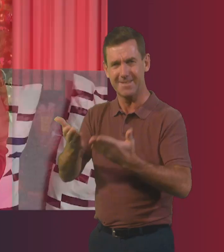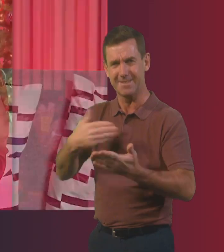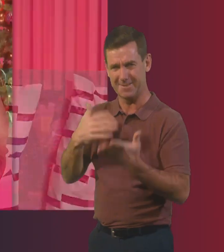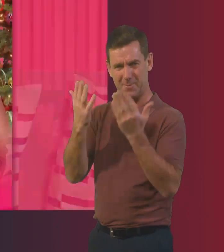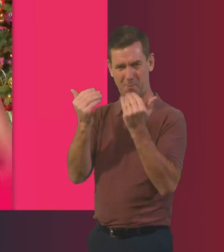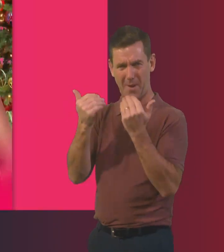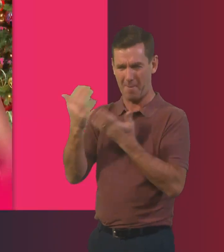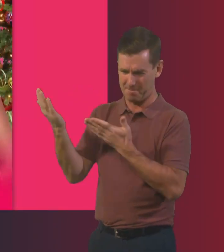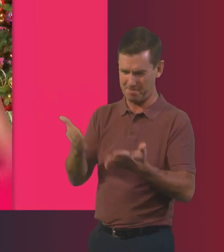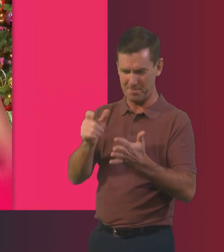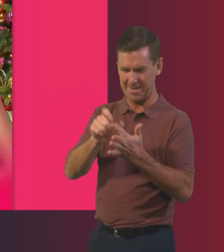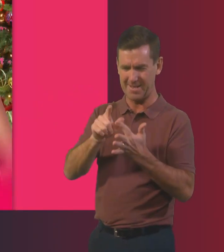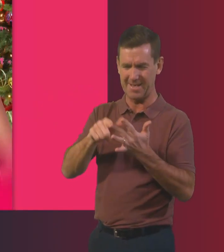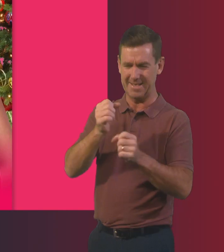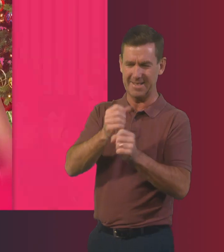Digby.